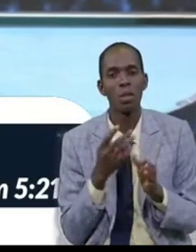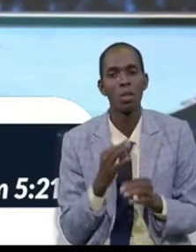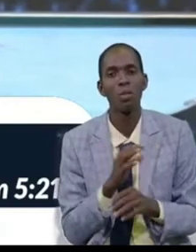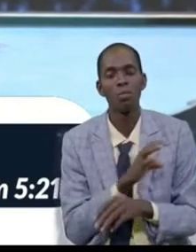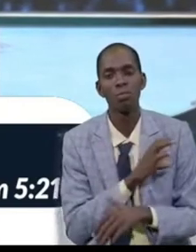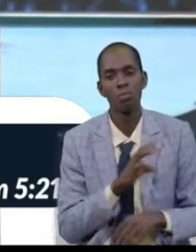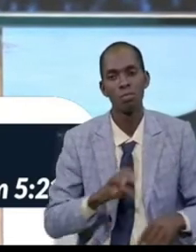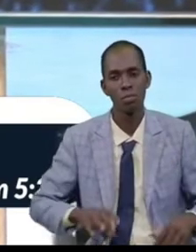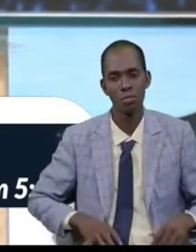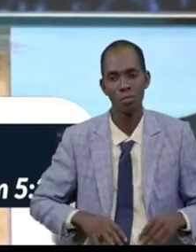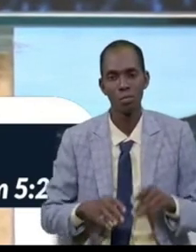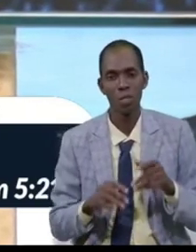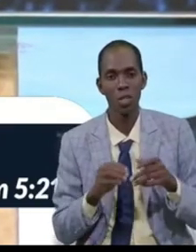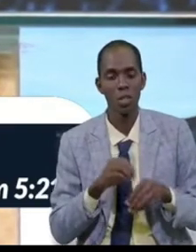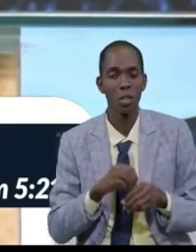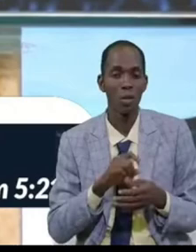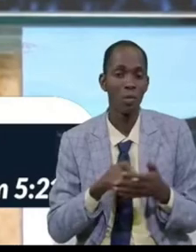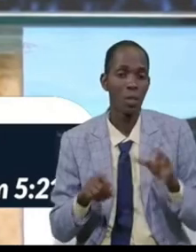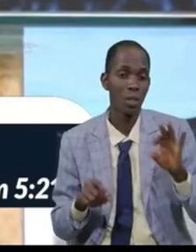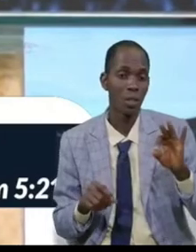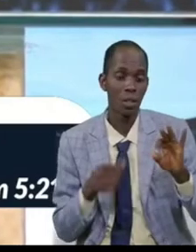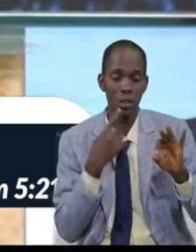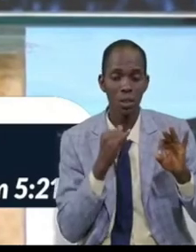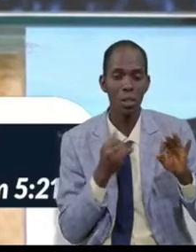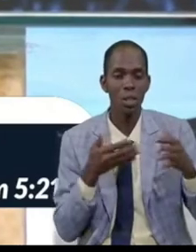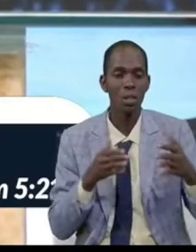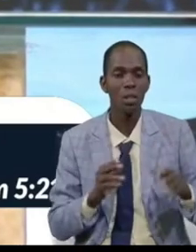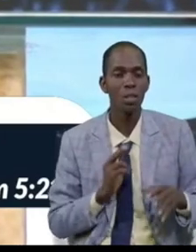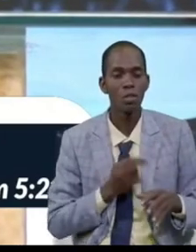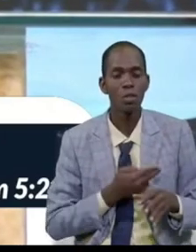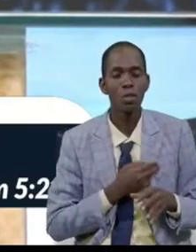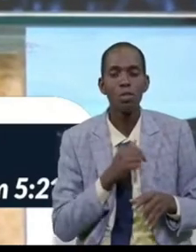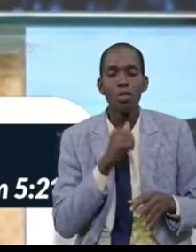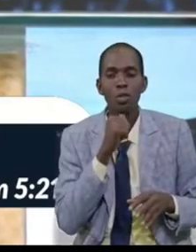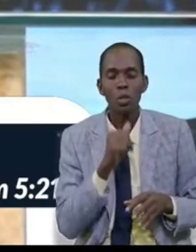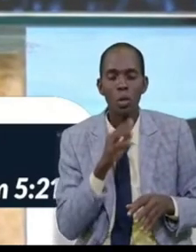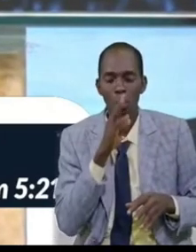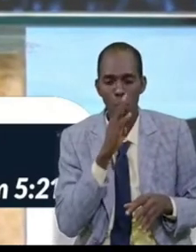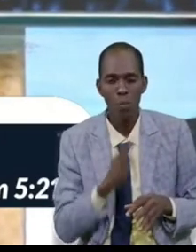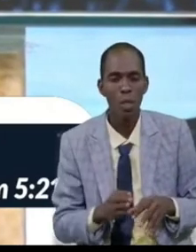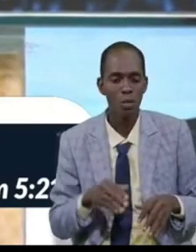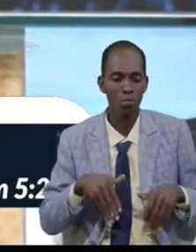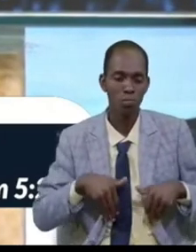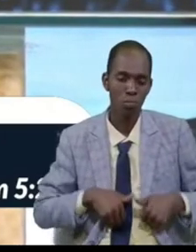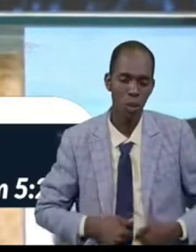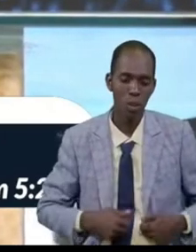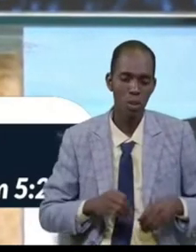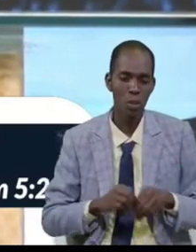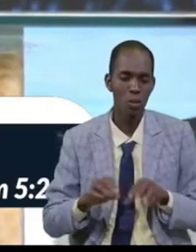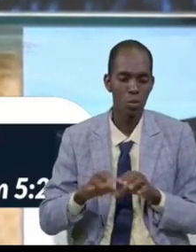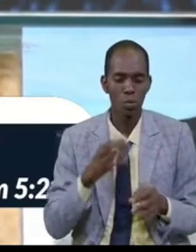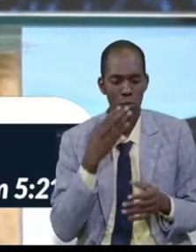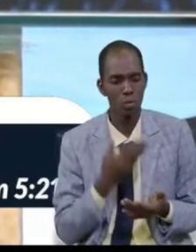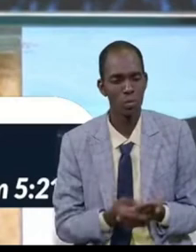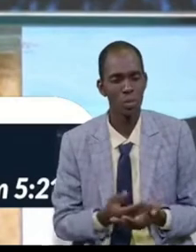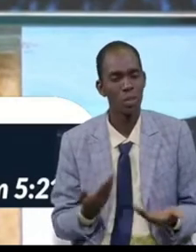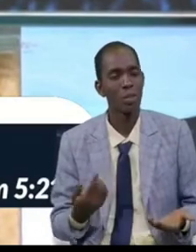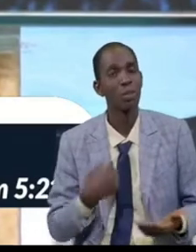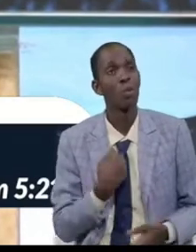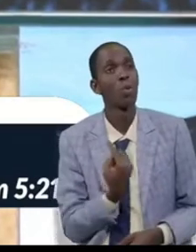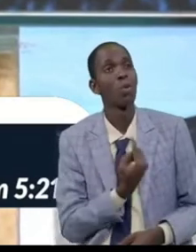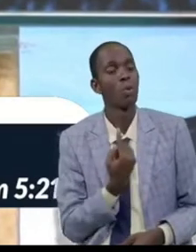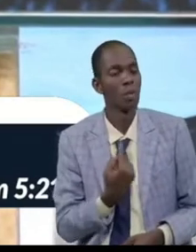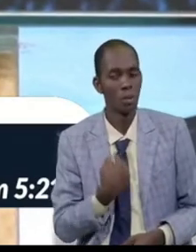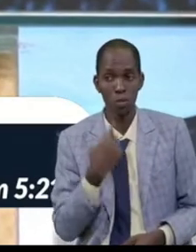9, let us not be weary in well-doing. Am I the only one? I helped brother so-and-so. That's your calling.